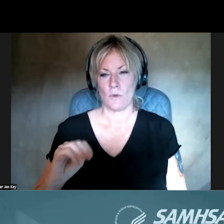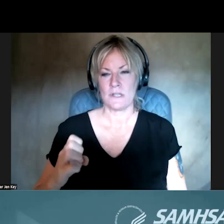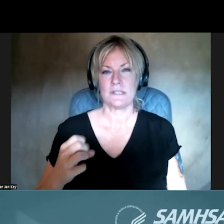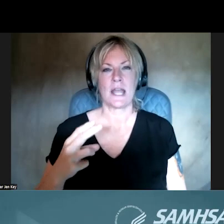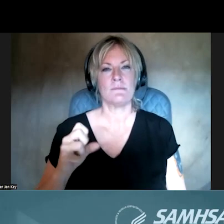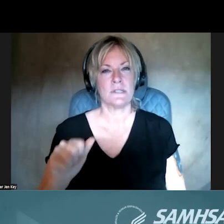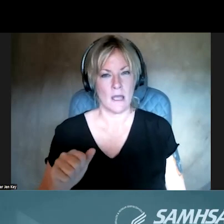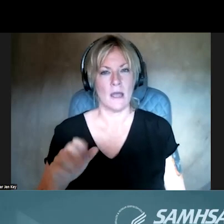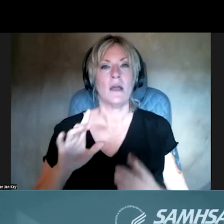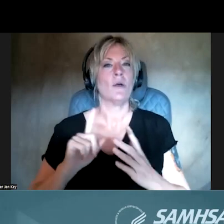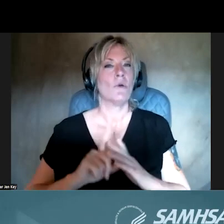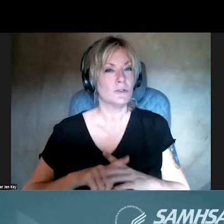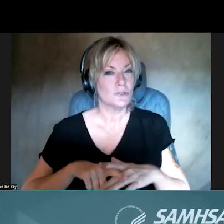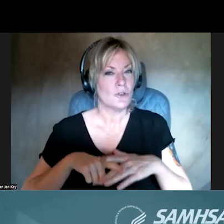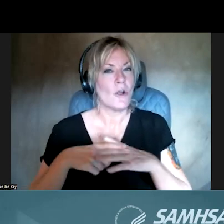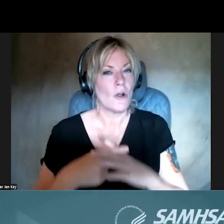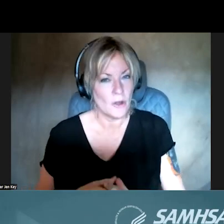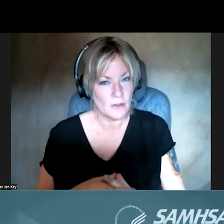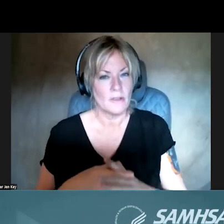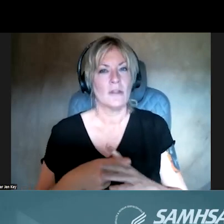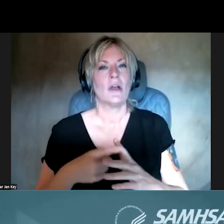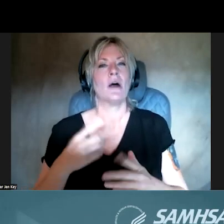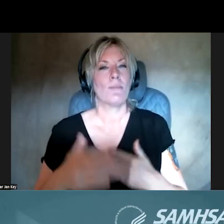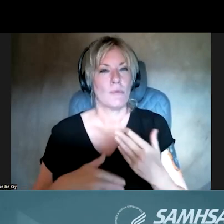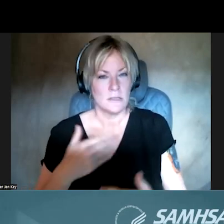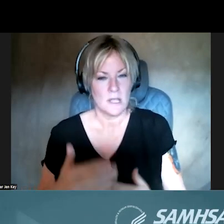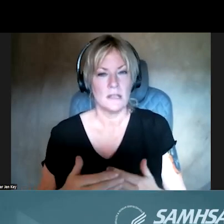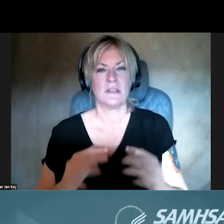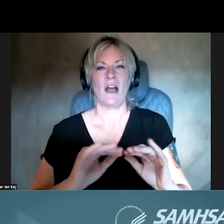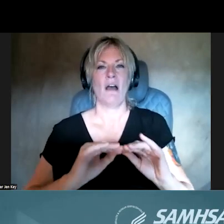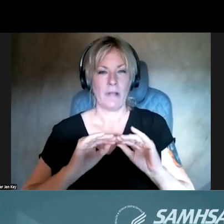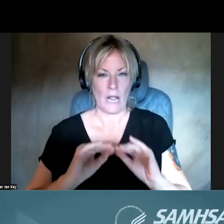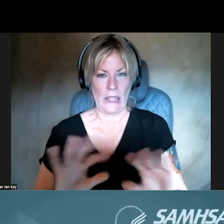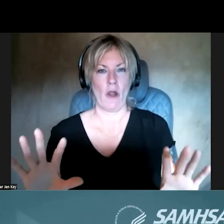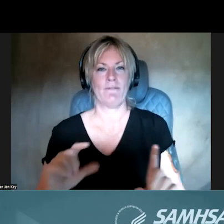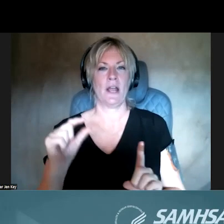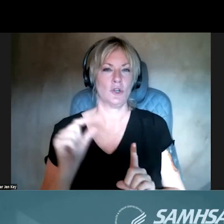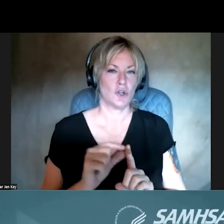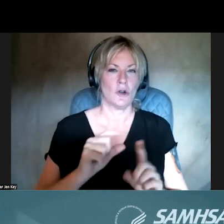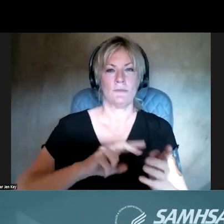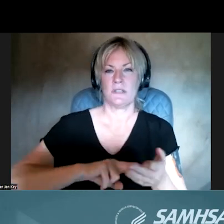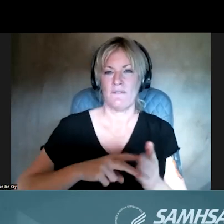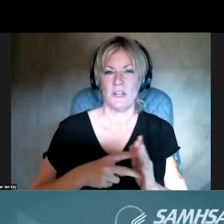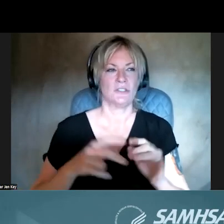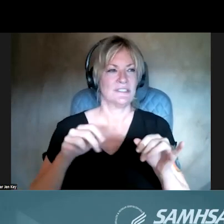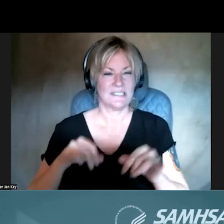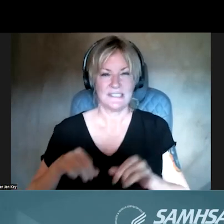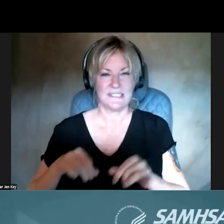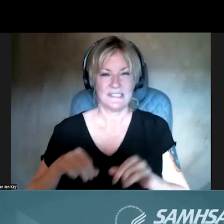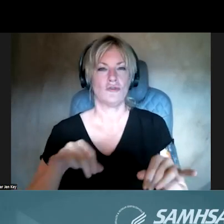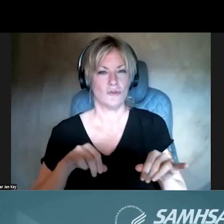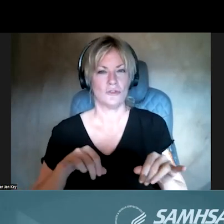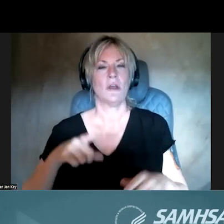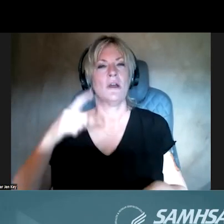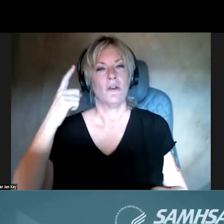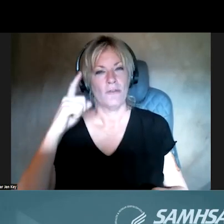upon, and we're starting to embark upon, a process of clarifying terms and definitions, standards and definitions